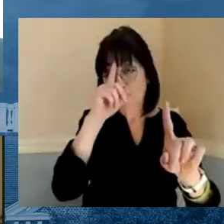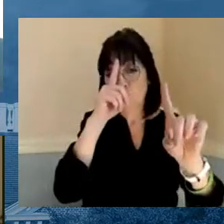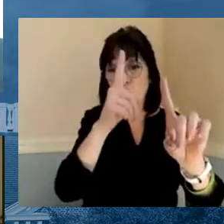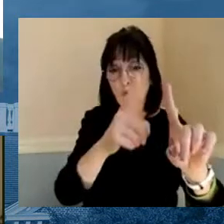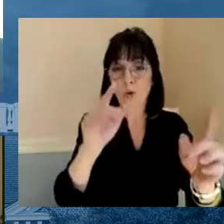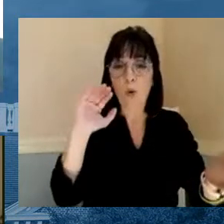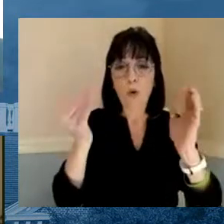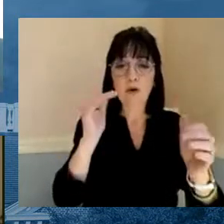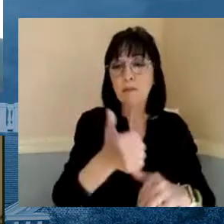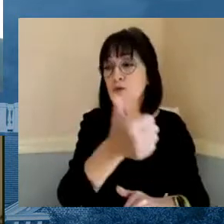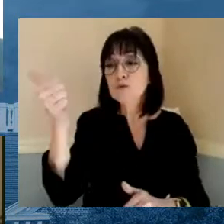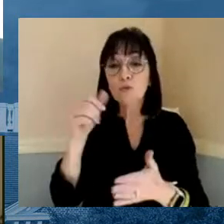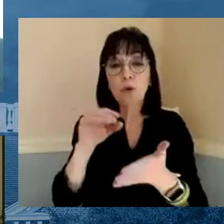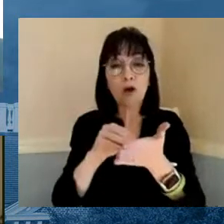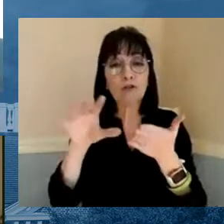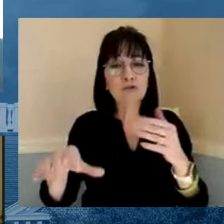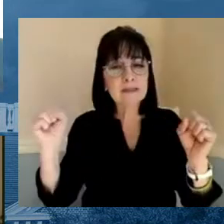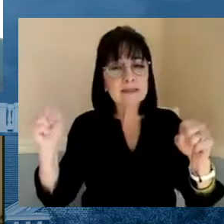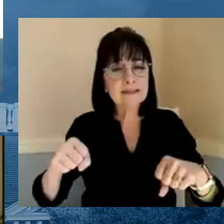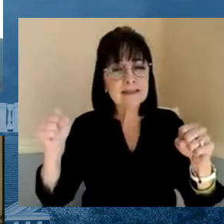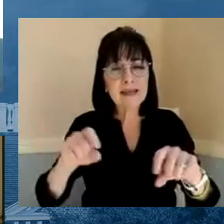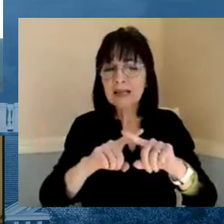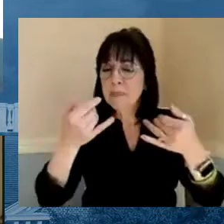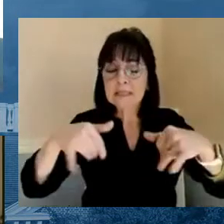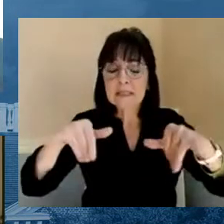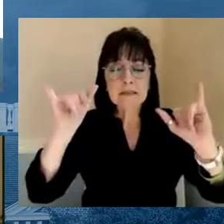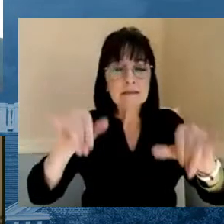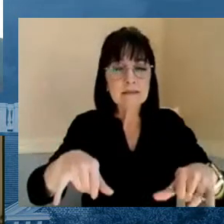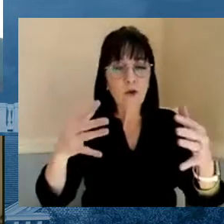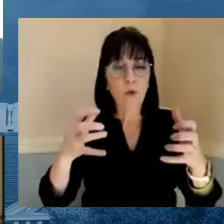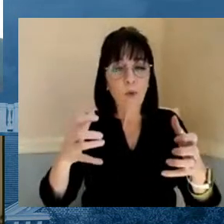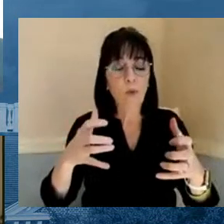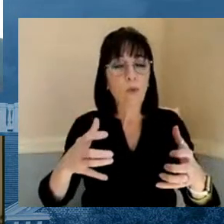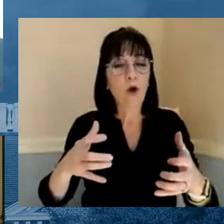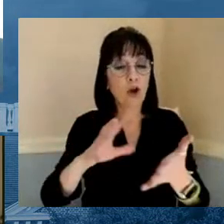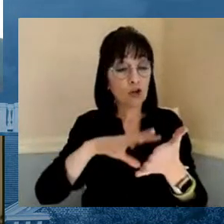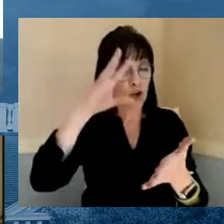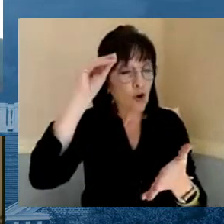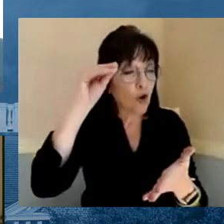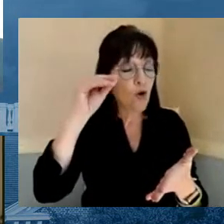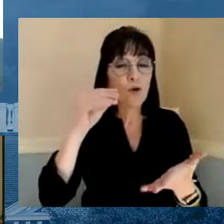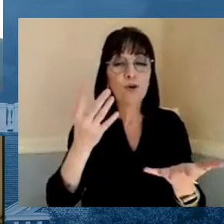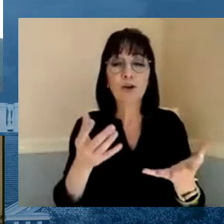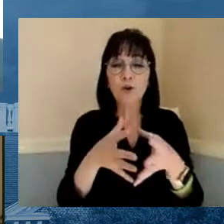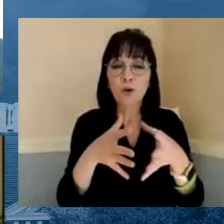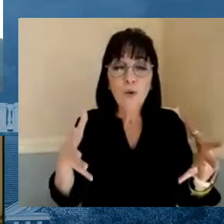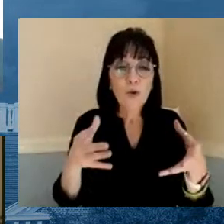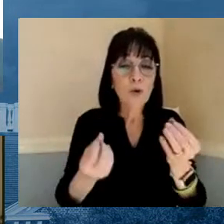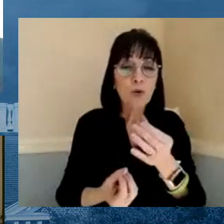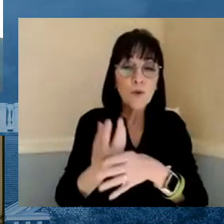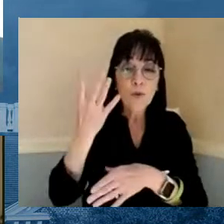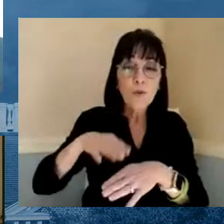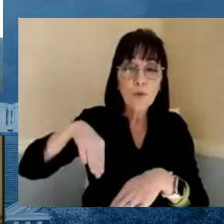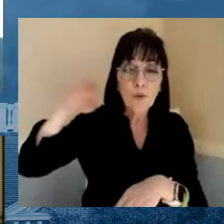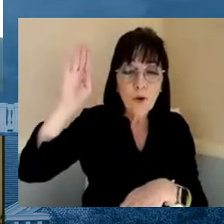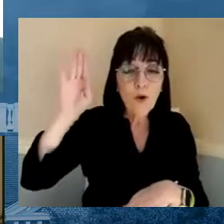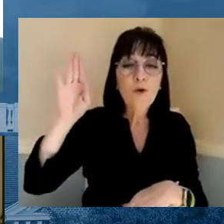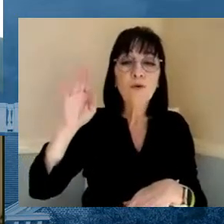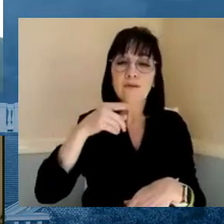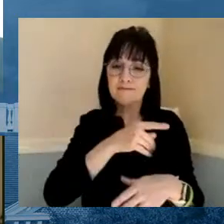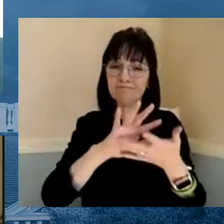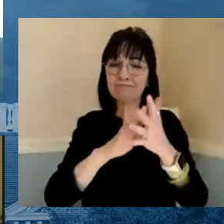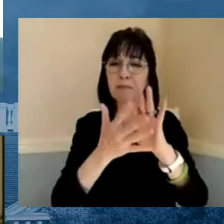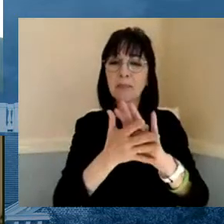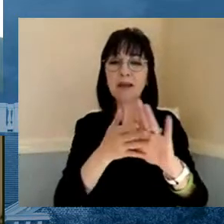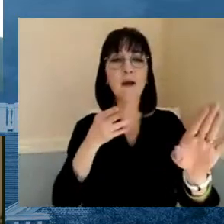children learn, grow, have healthy relationships, and become independent, productive members of society. We do not